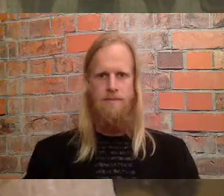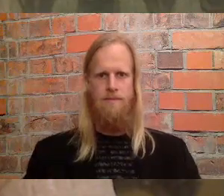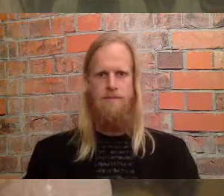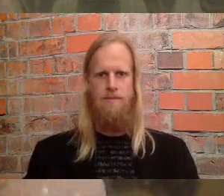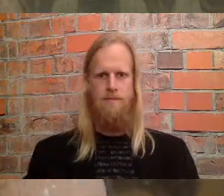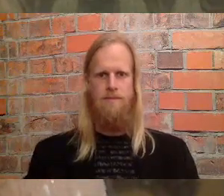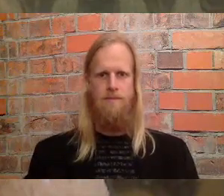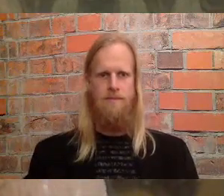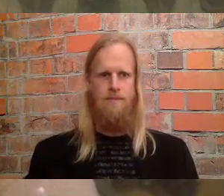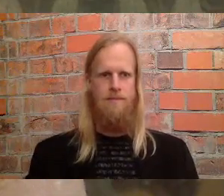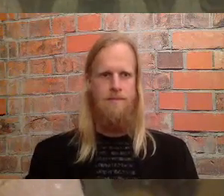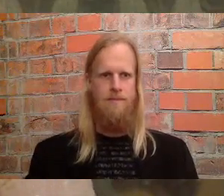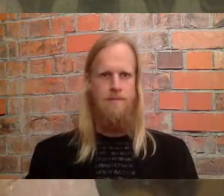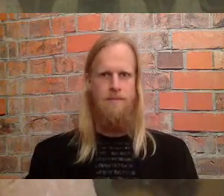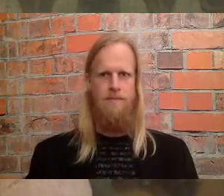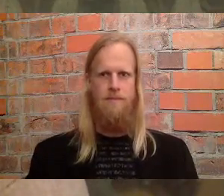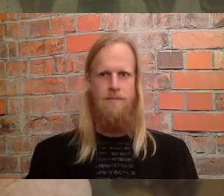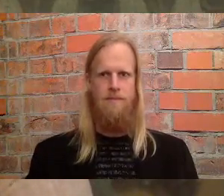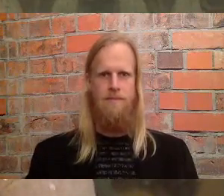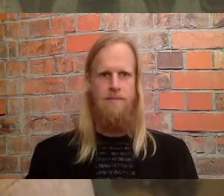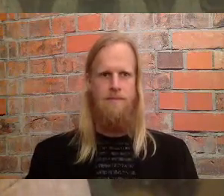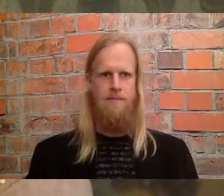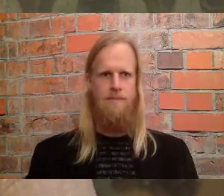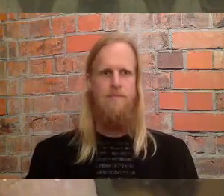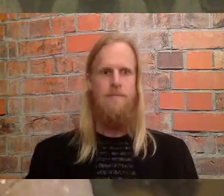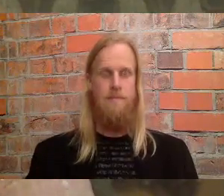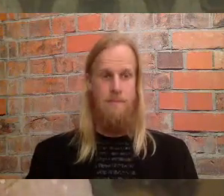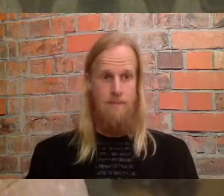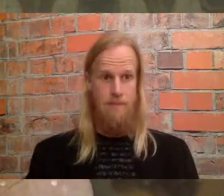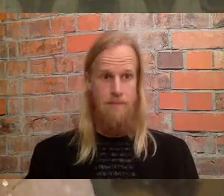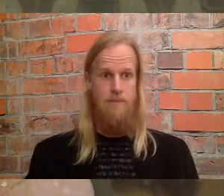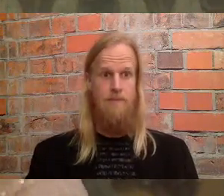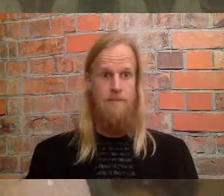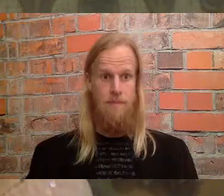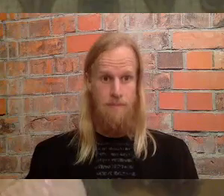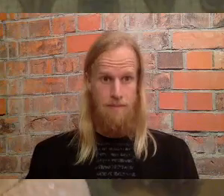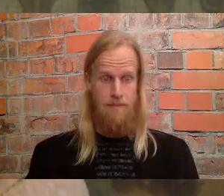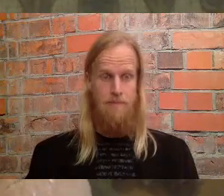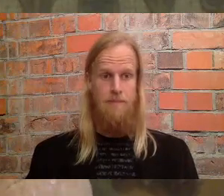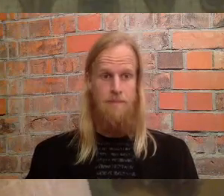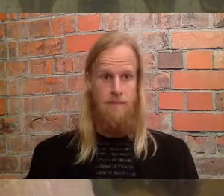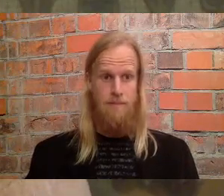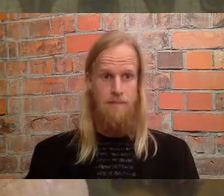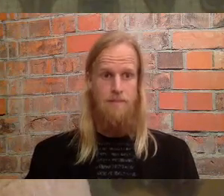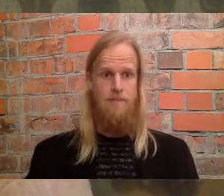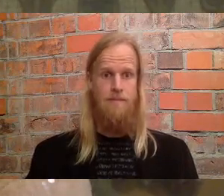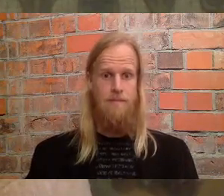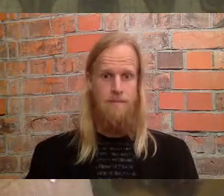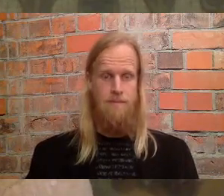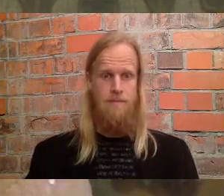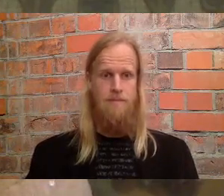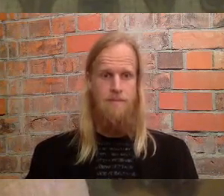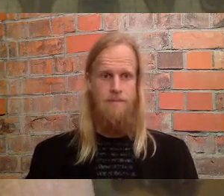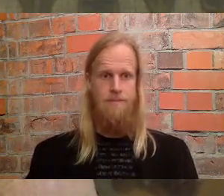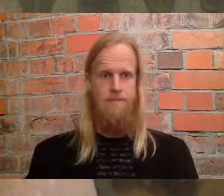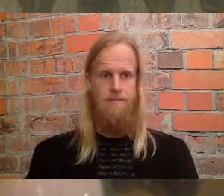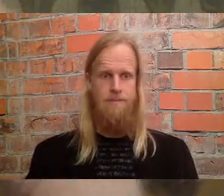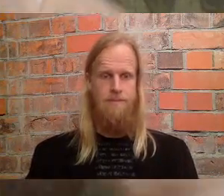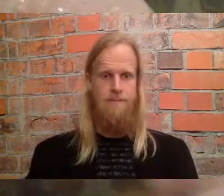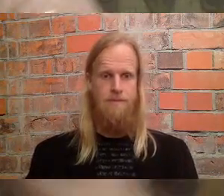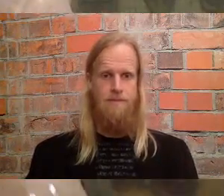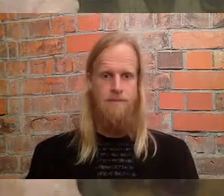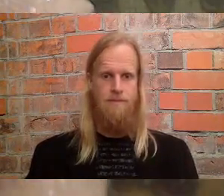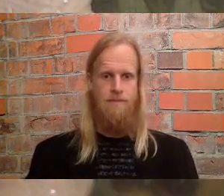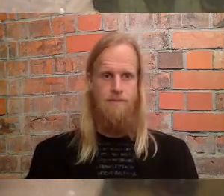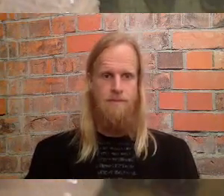The time is flying by, y'all. We only have a few minutes, and I wish I could sit here with you for hours on this topic. Tapping